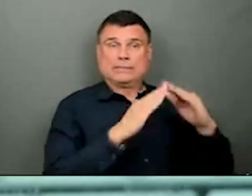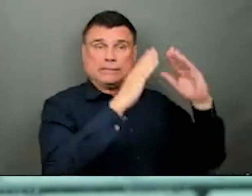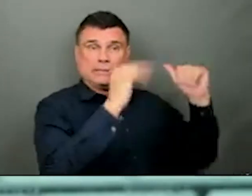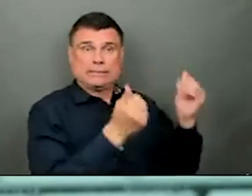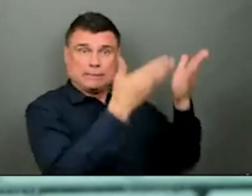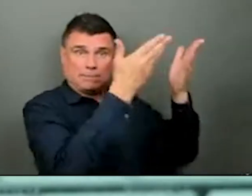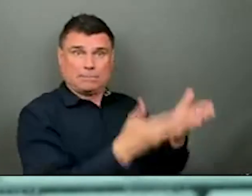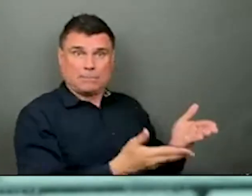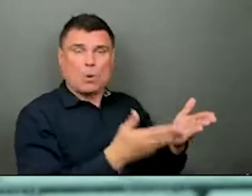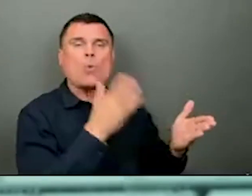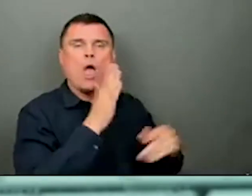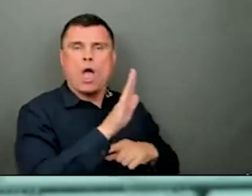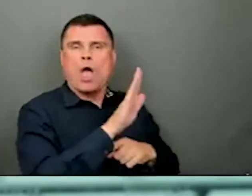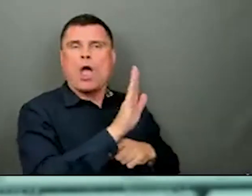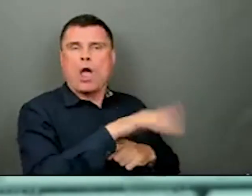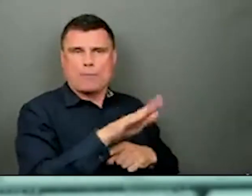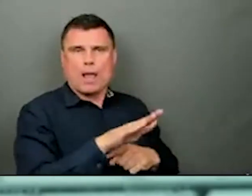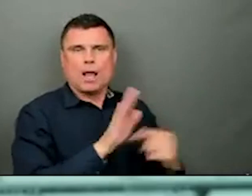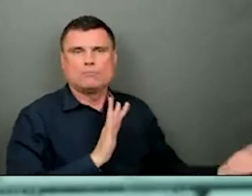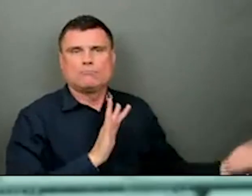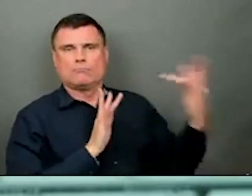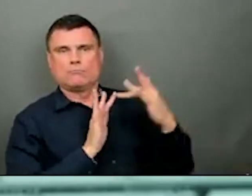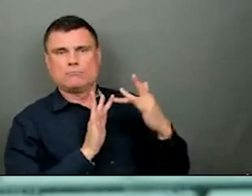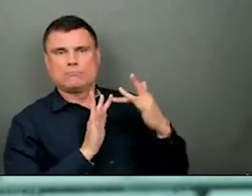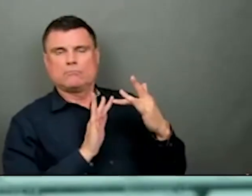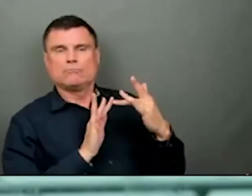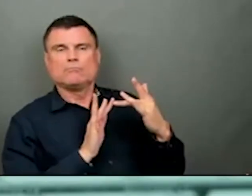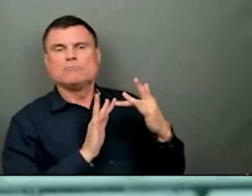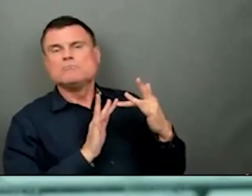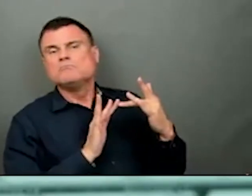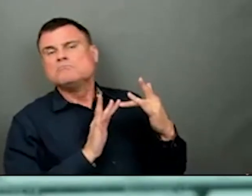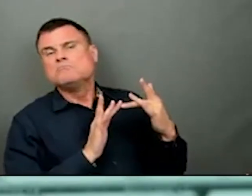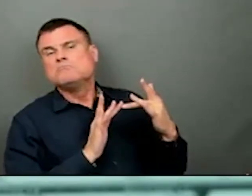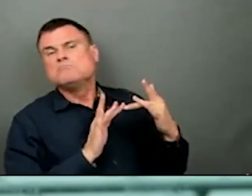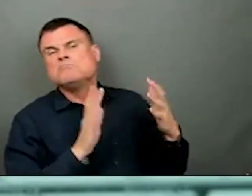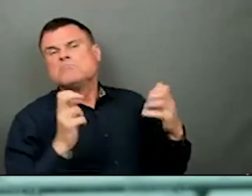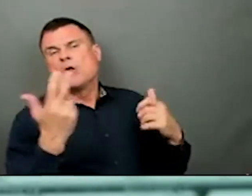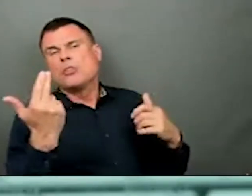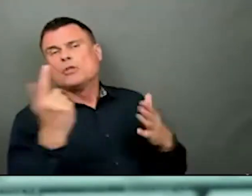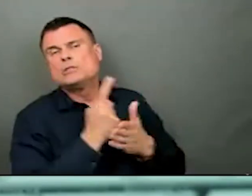interval. But if and when vaccine becomes available, we can move that